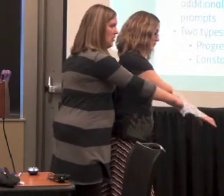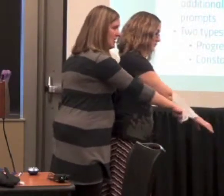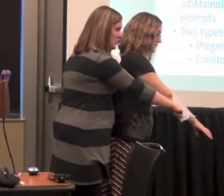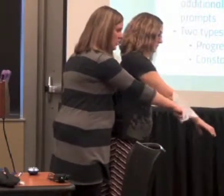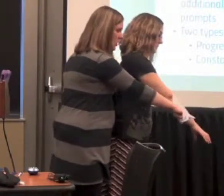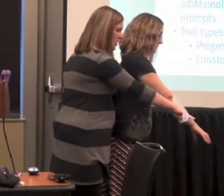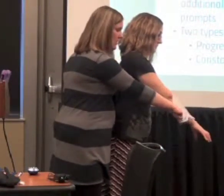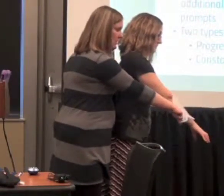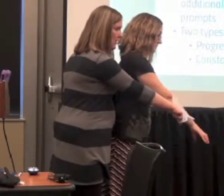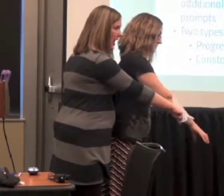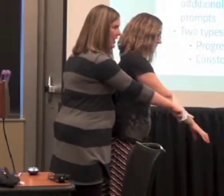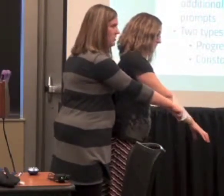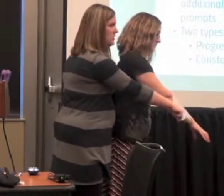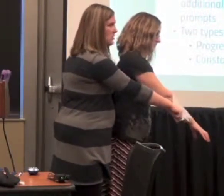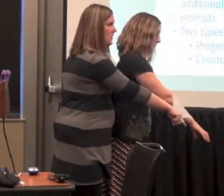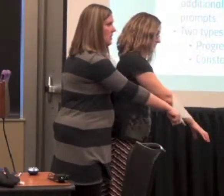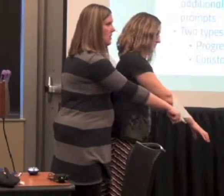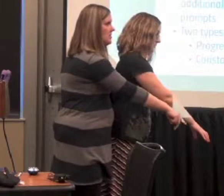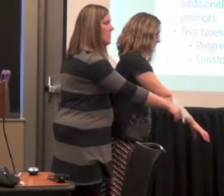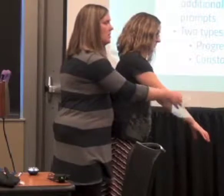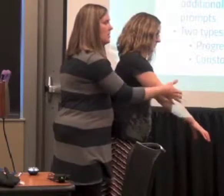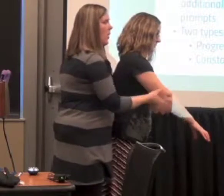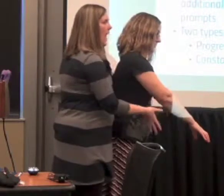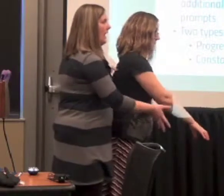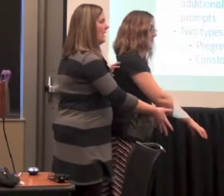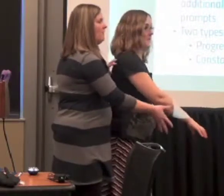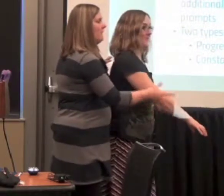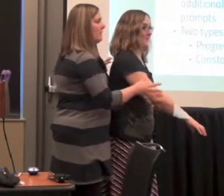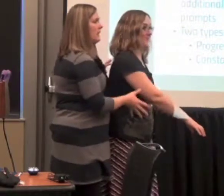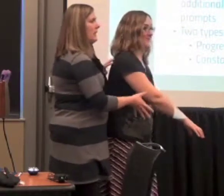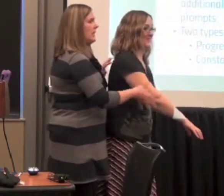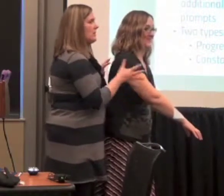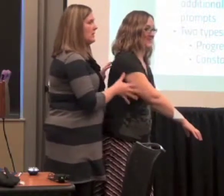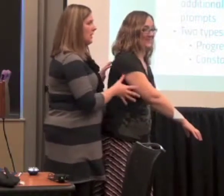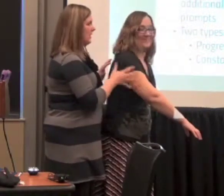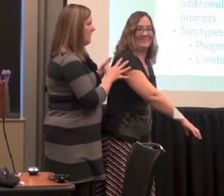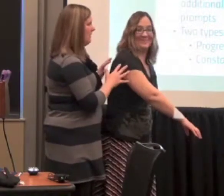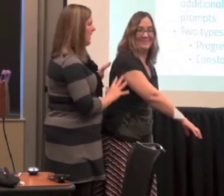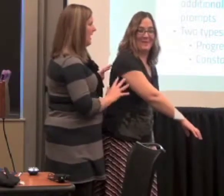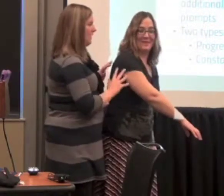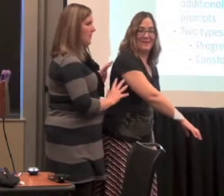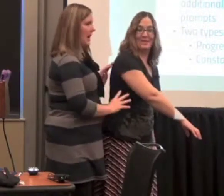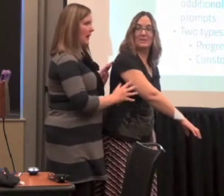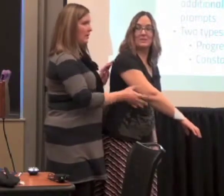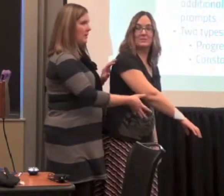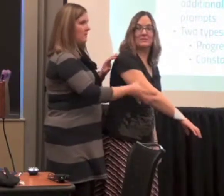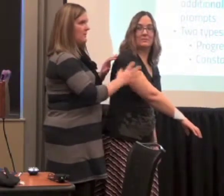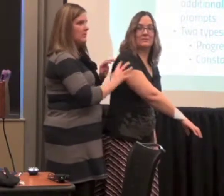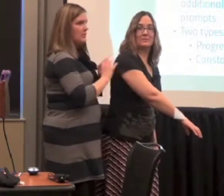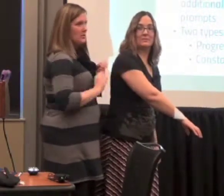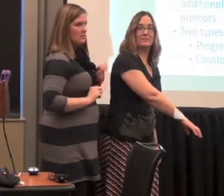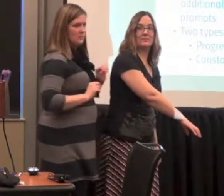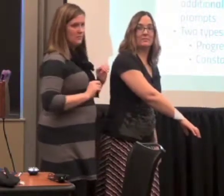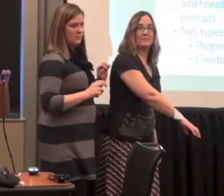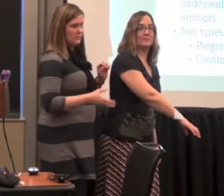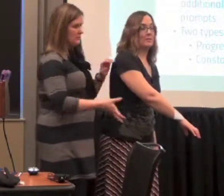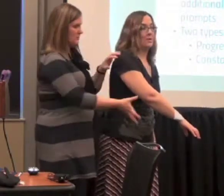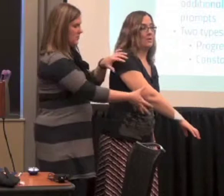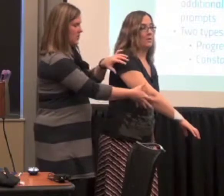to a gesture as she's doing this. So I can very easily fade my